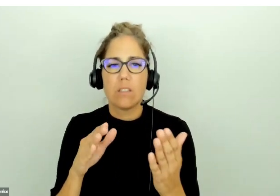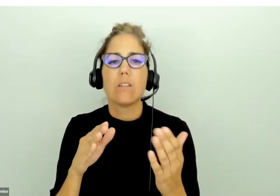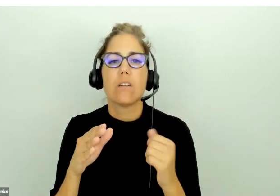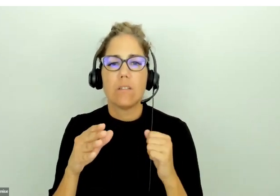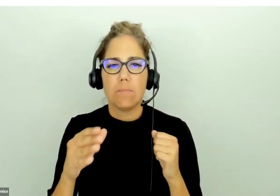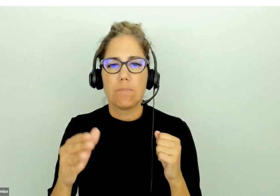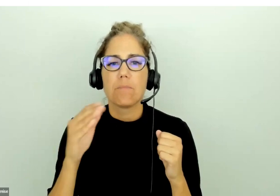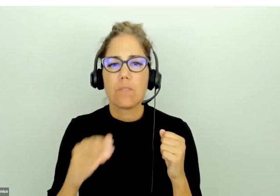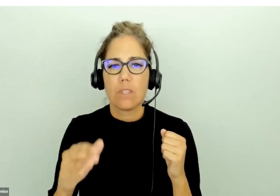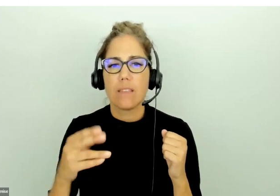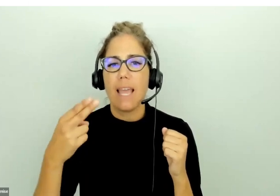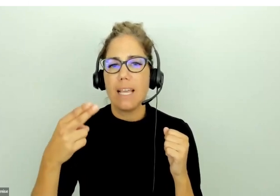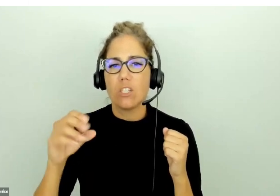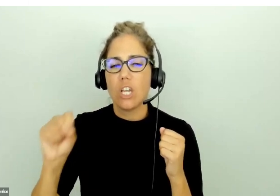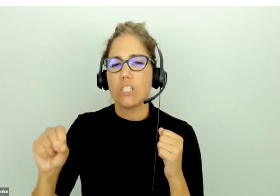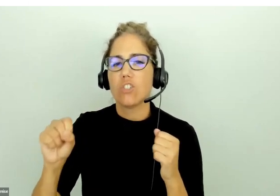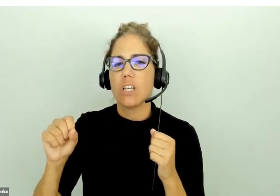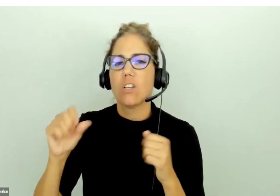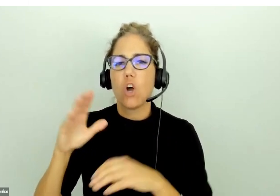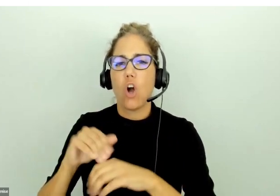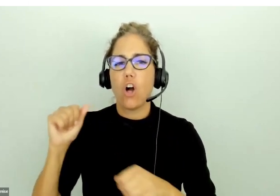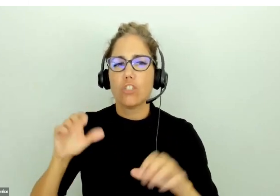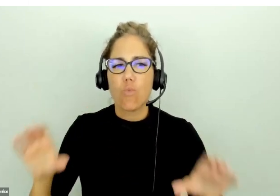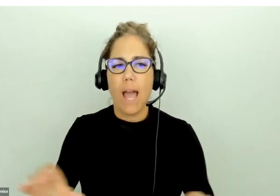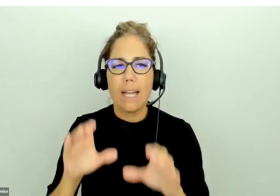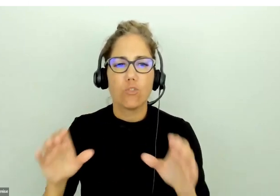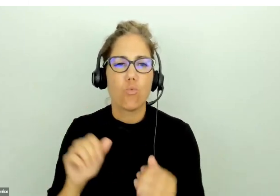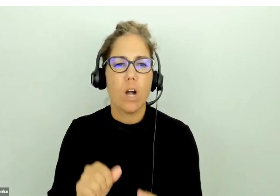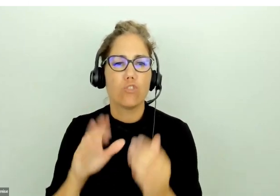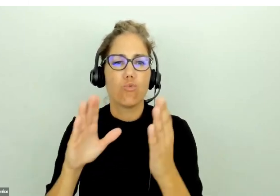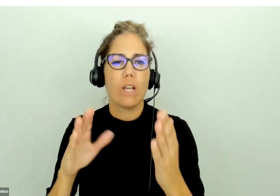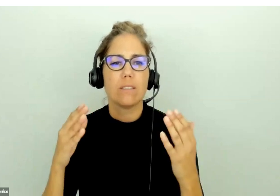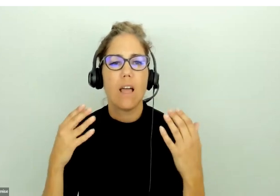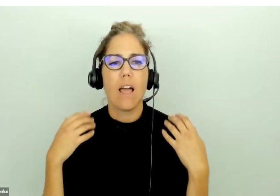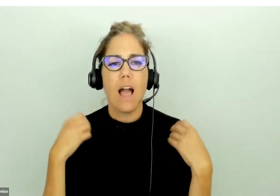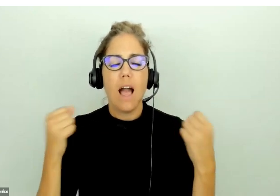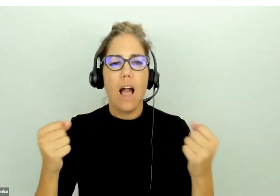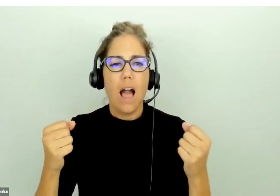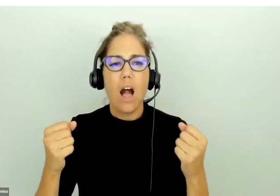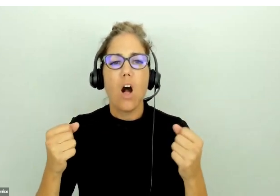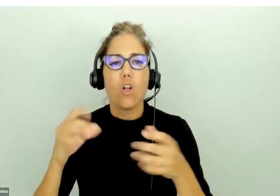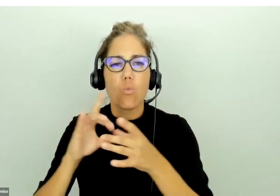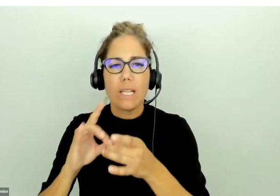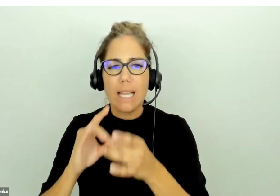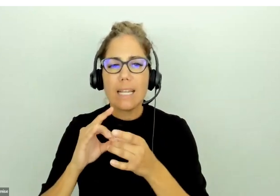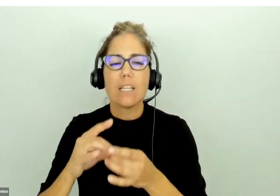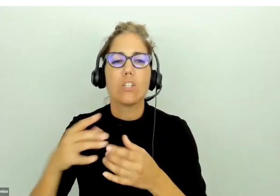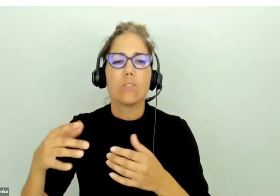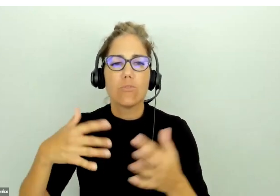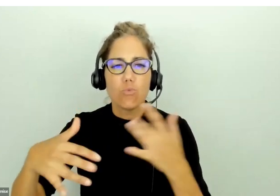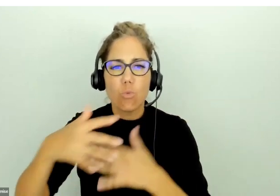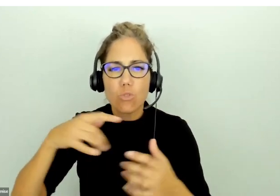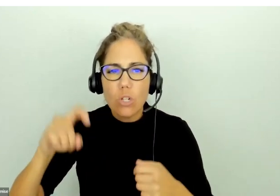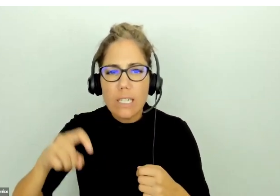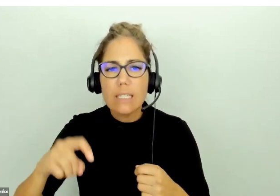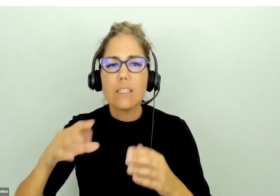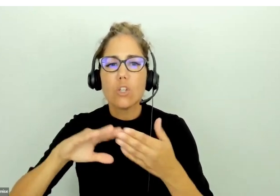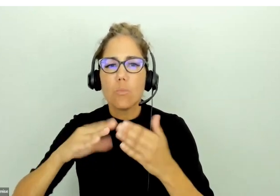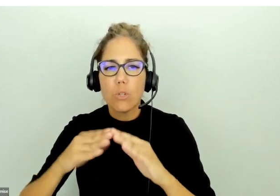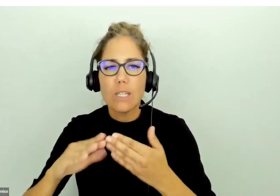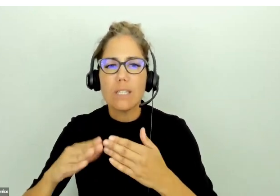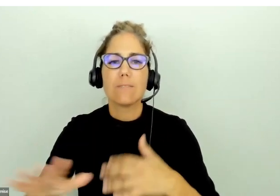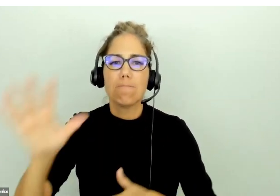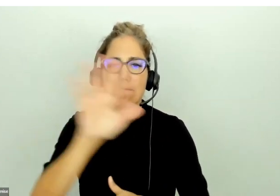to Action addressing health-related social needs in communities across the nation identify models that are designed to